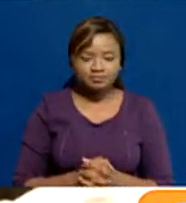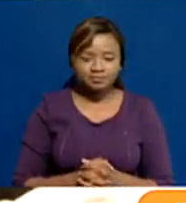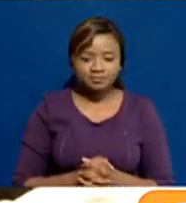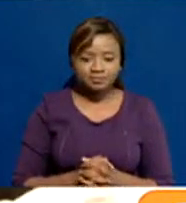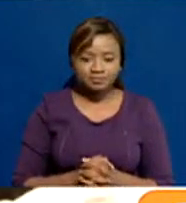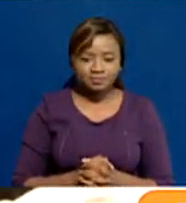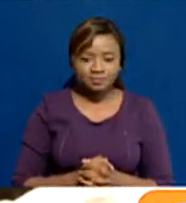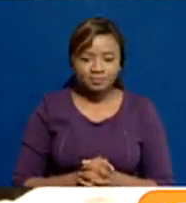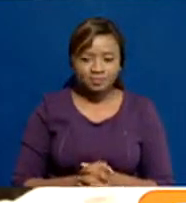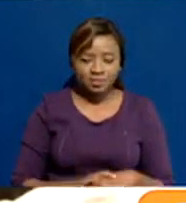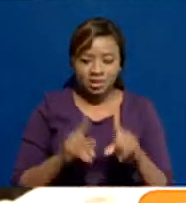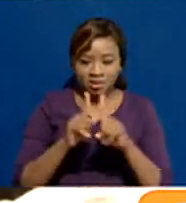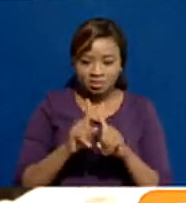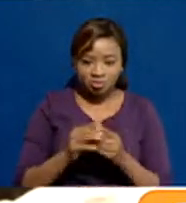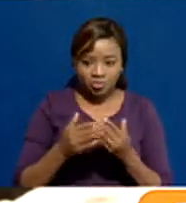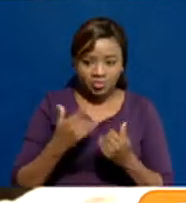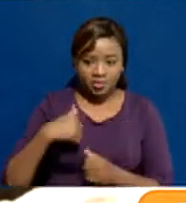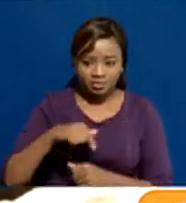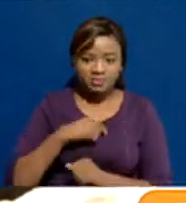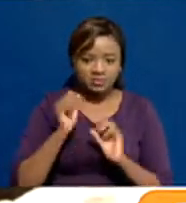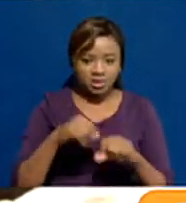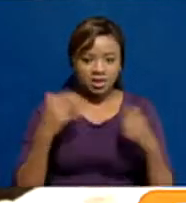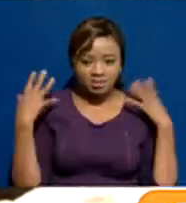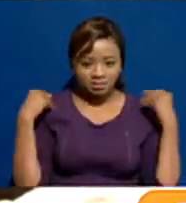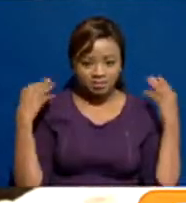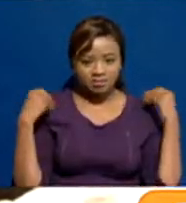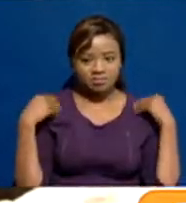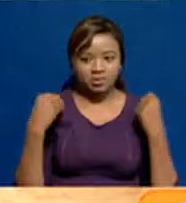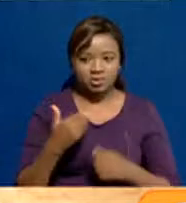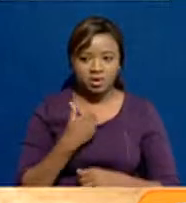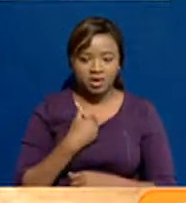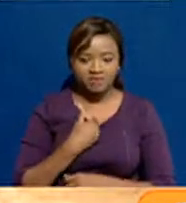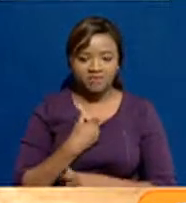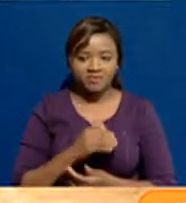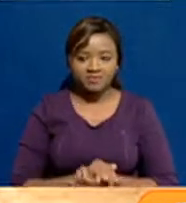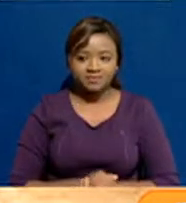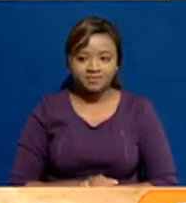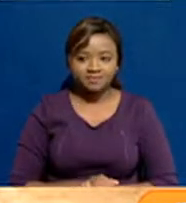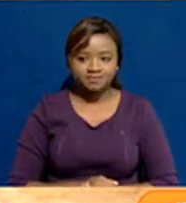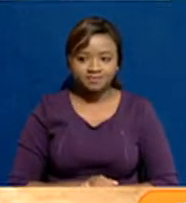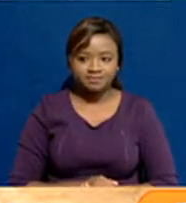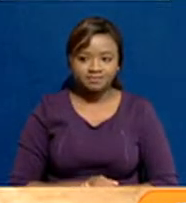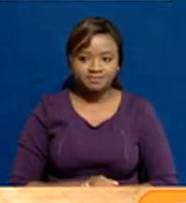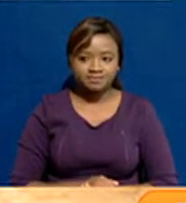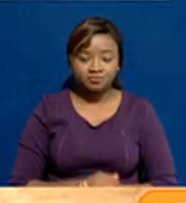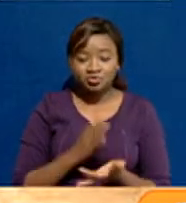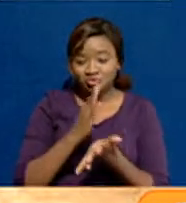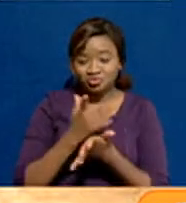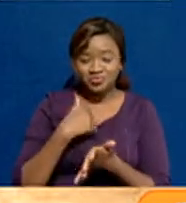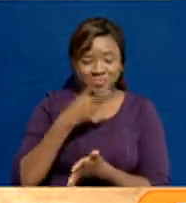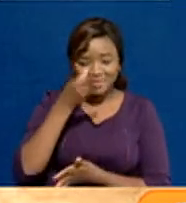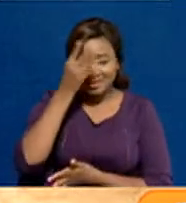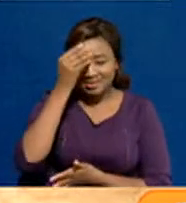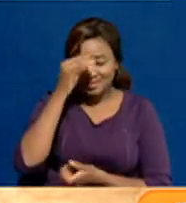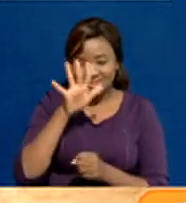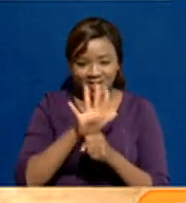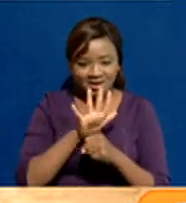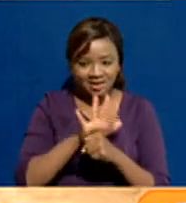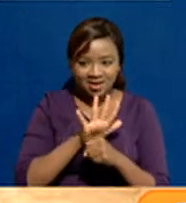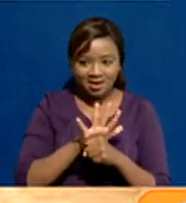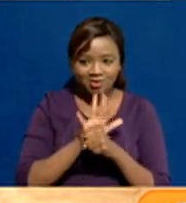mingi, alafu sisi ndo tukuja tu, tufanya practical huko ndani, itakuwa ni mzuri. So I've learned a lot on how